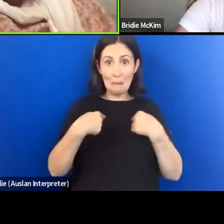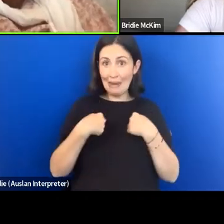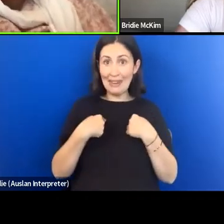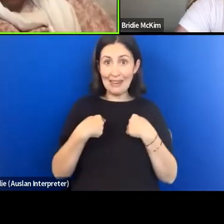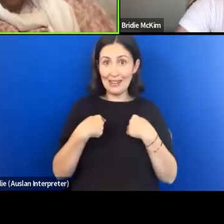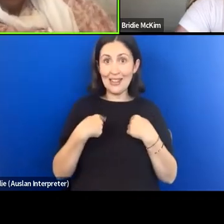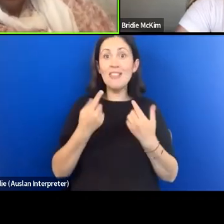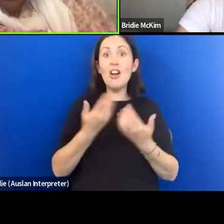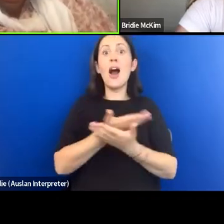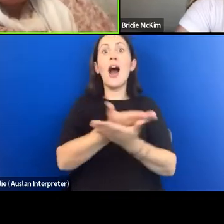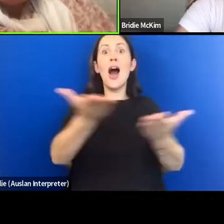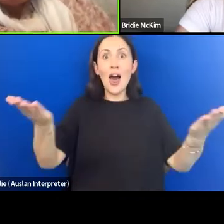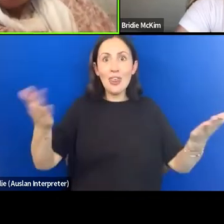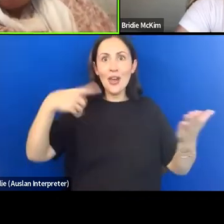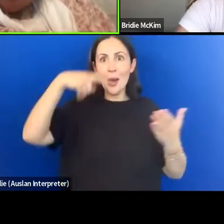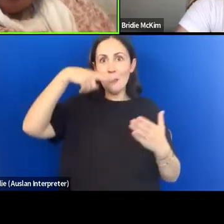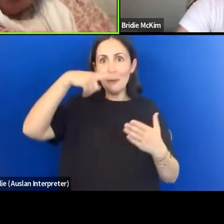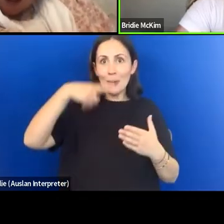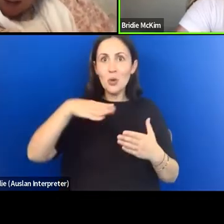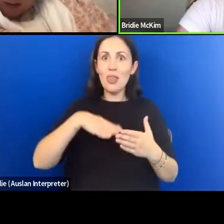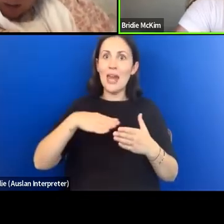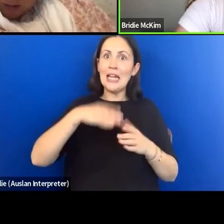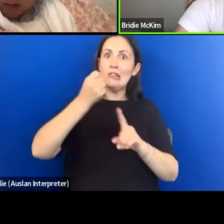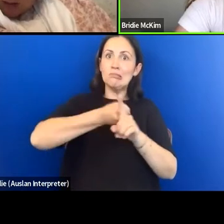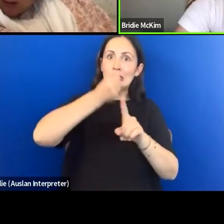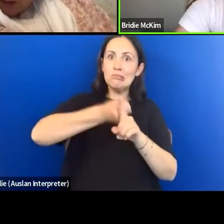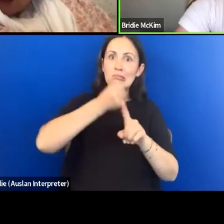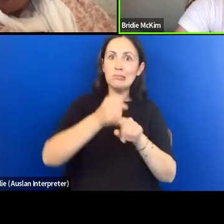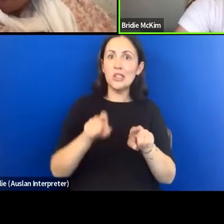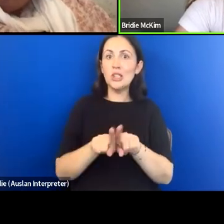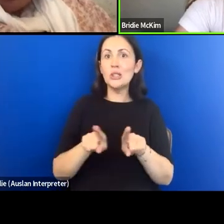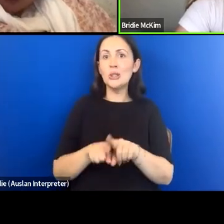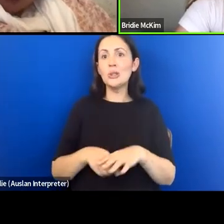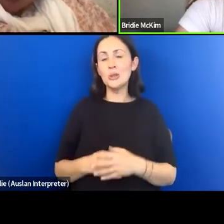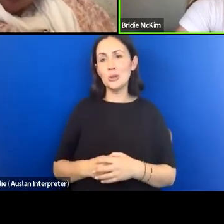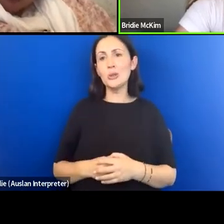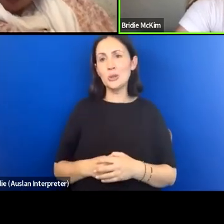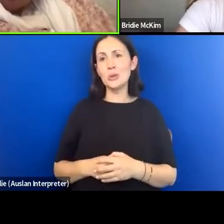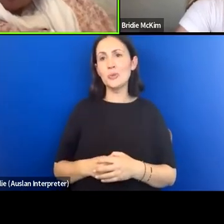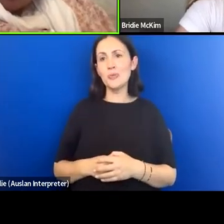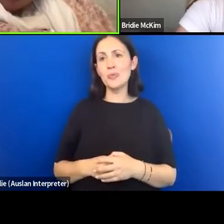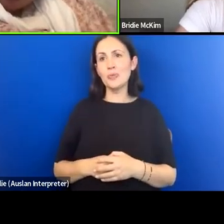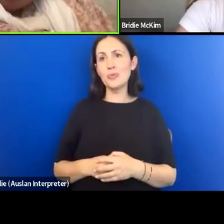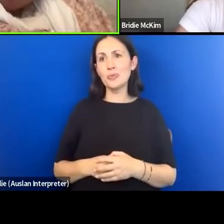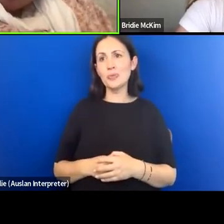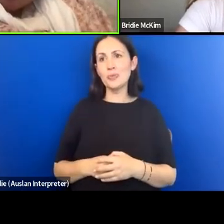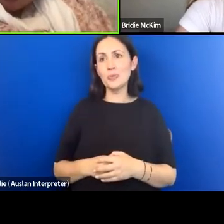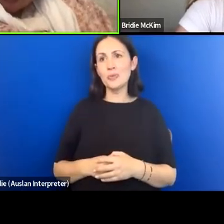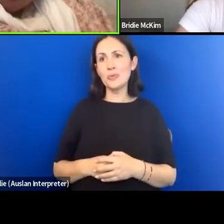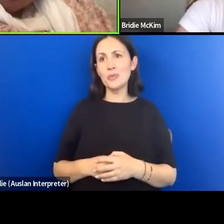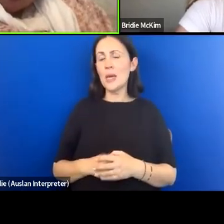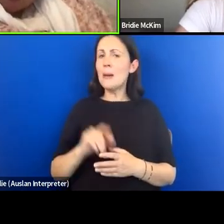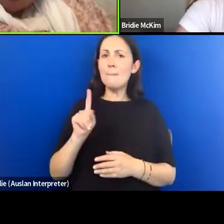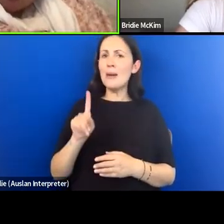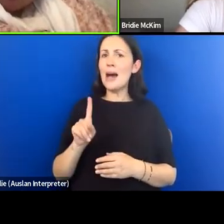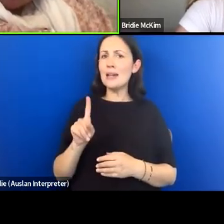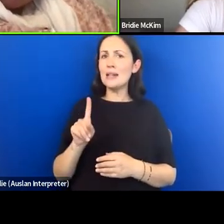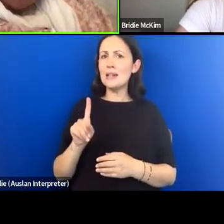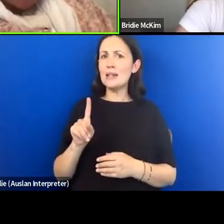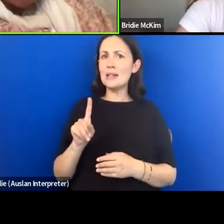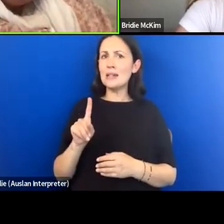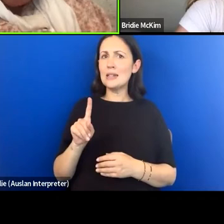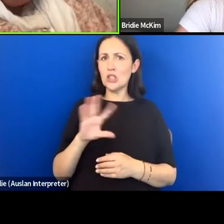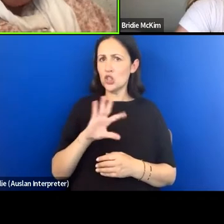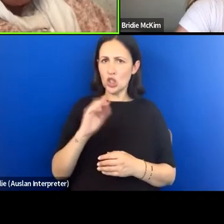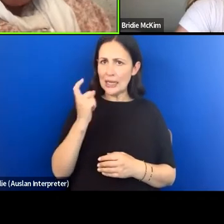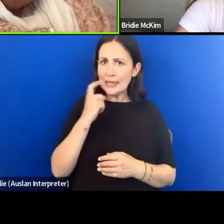forget other people as well. Yeah, yeah. But it's not and shouldn't be a, you know,